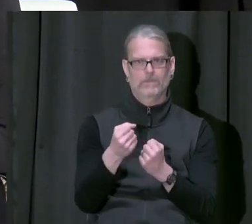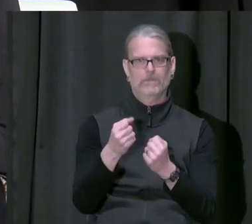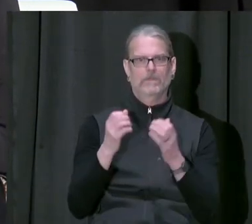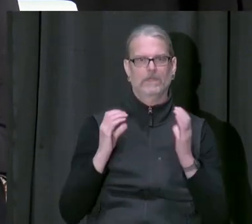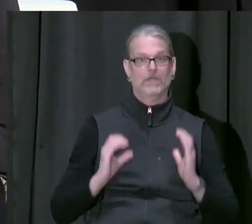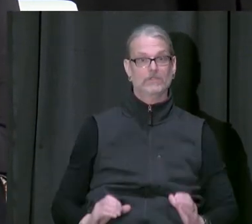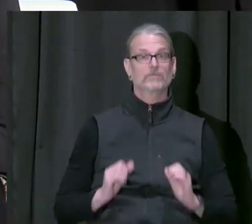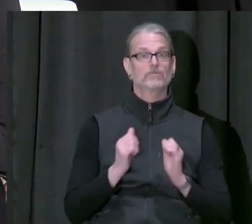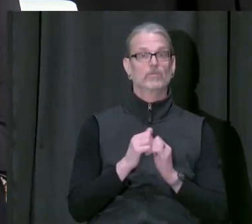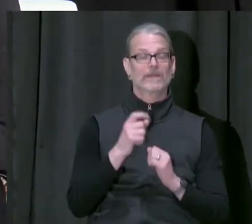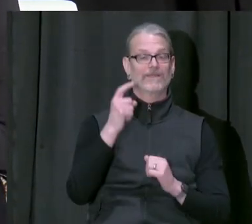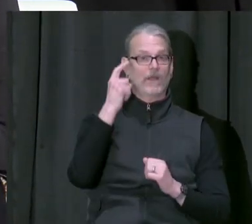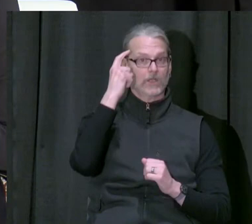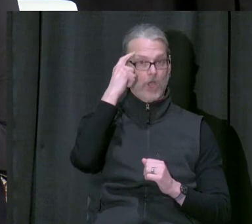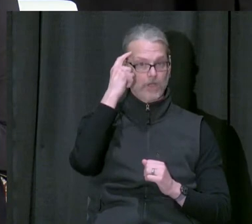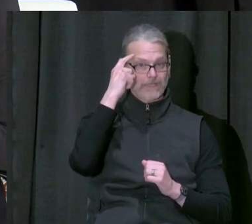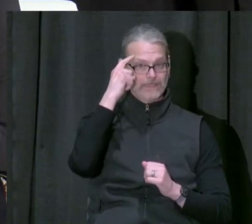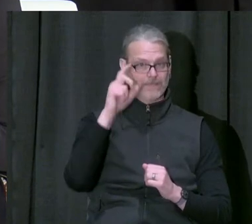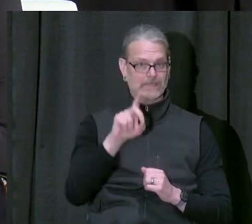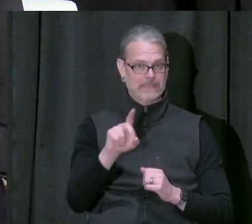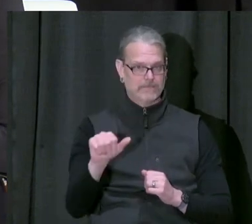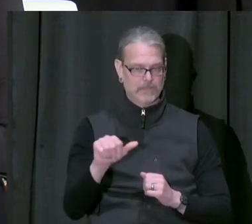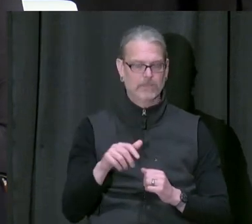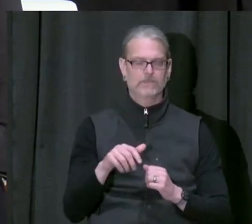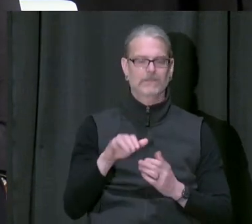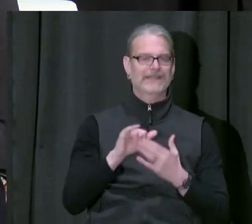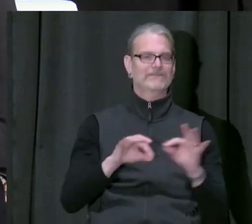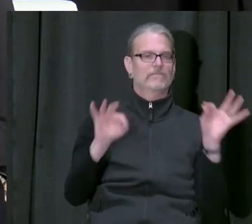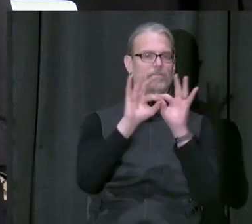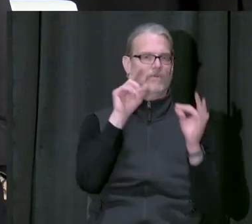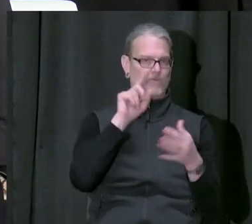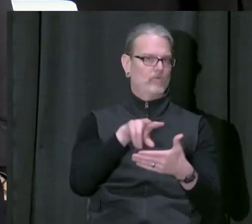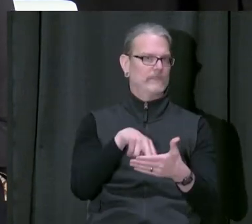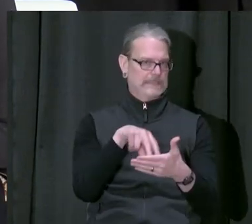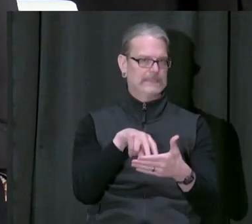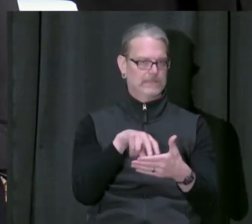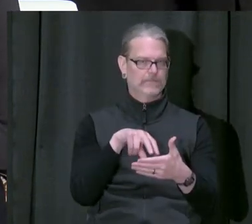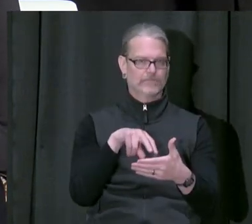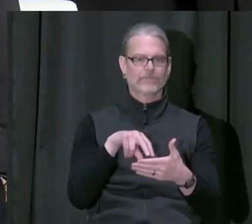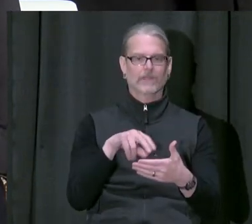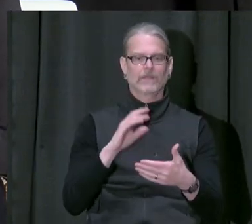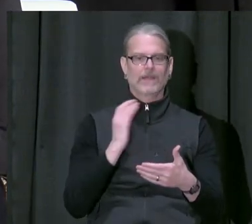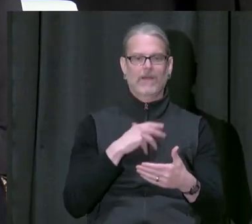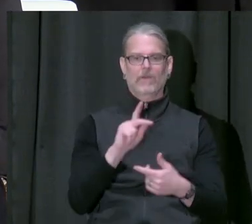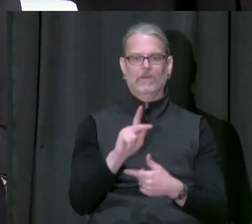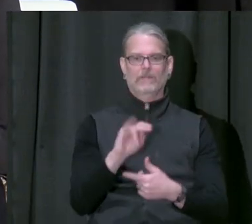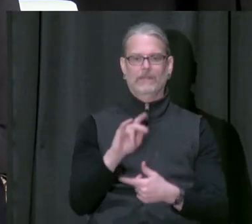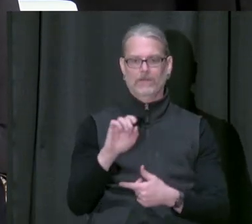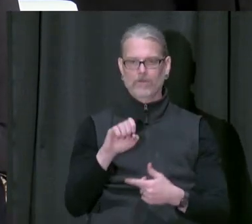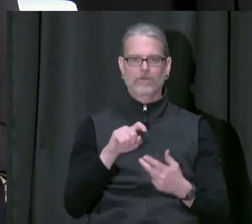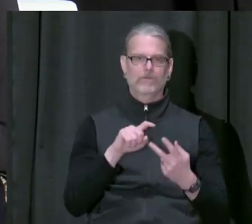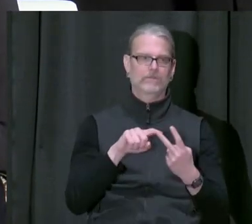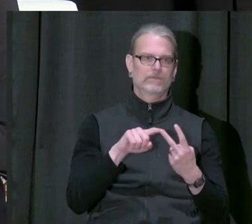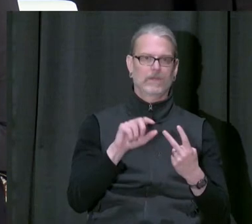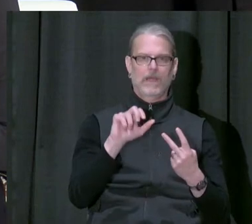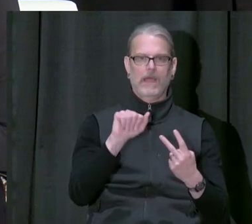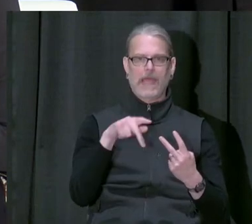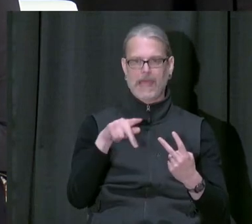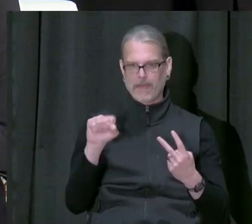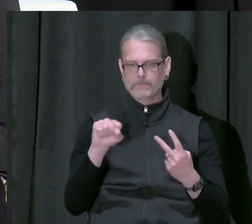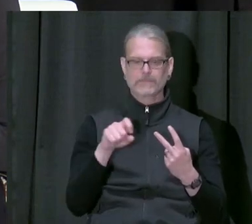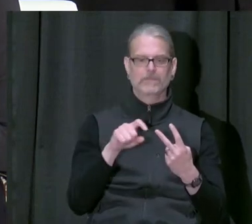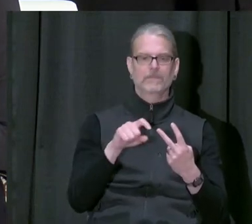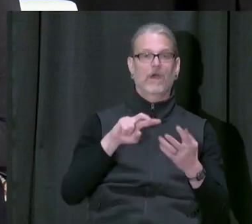disabilities. And this is especially important in the reading space. You know, these are our Kindle devices and our apps are meant